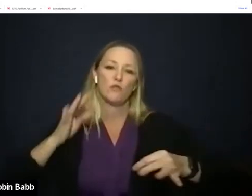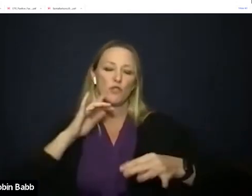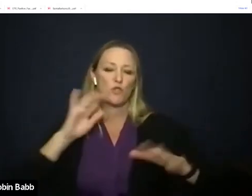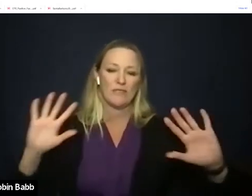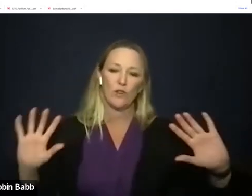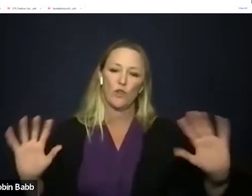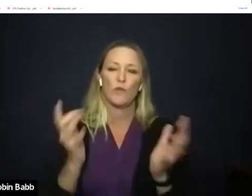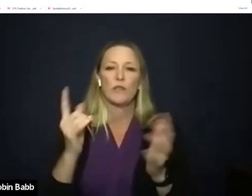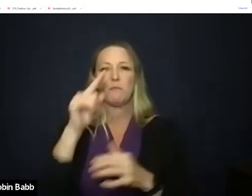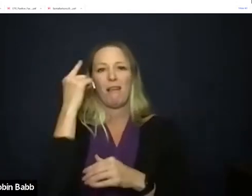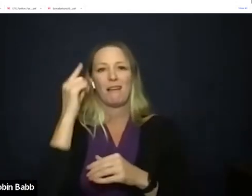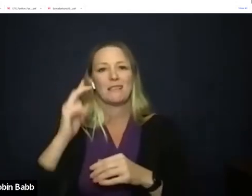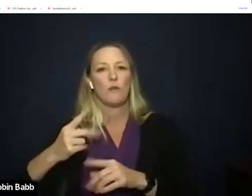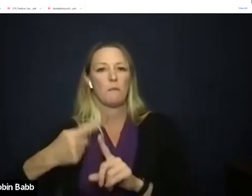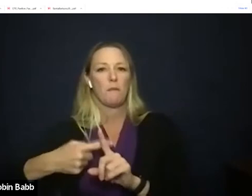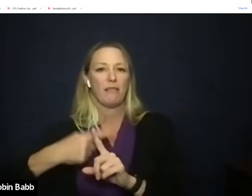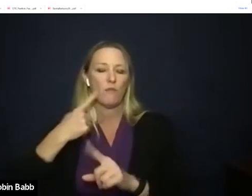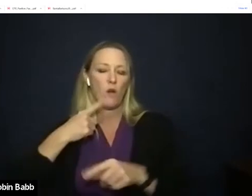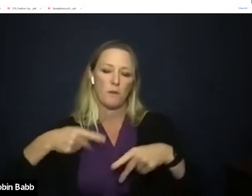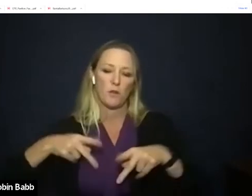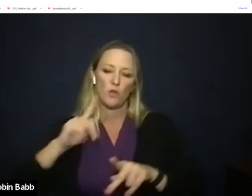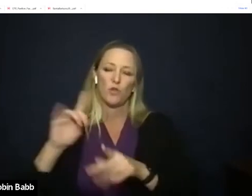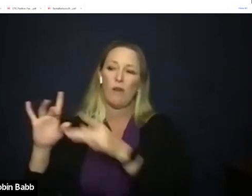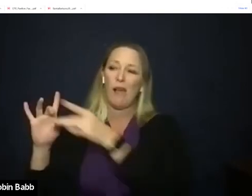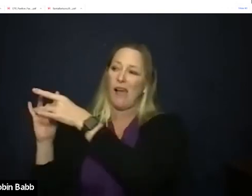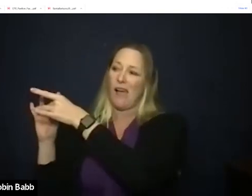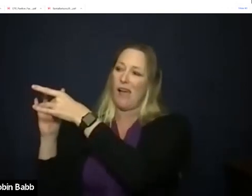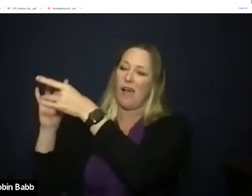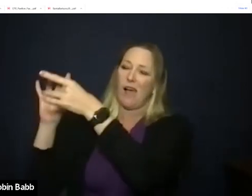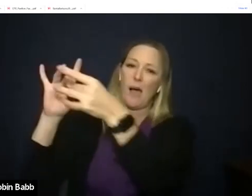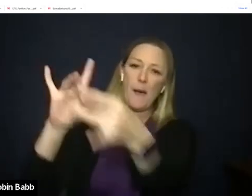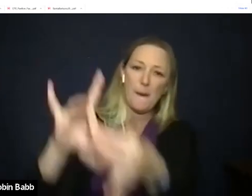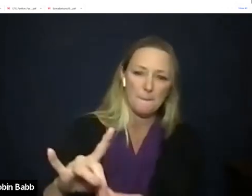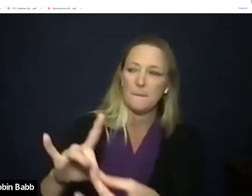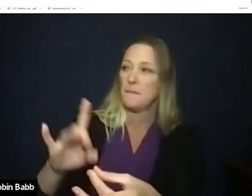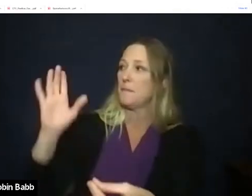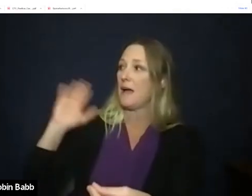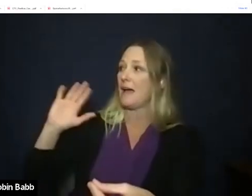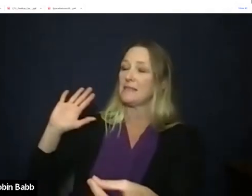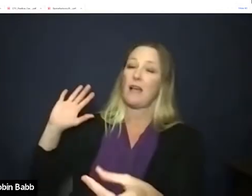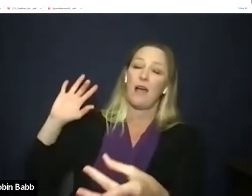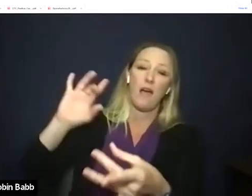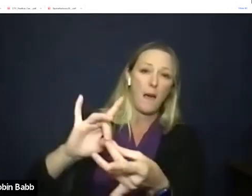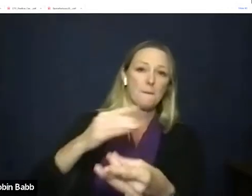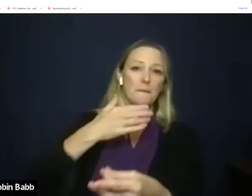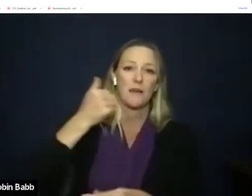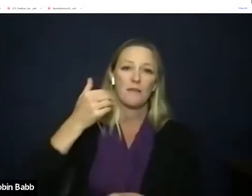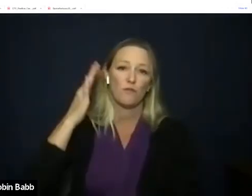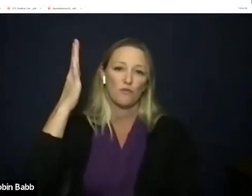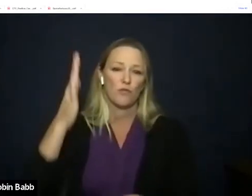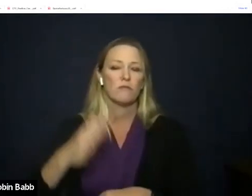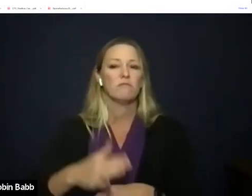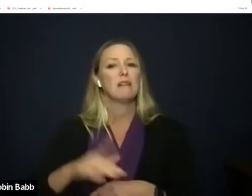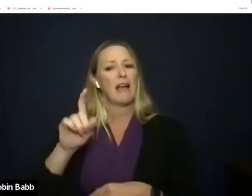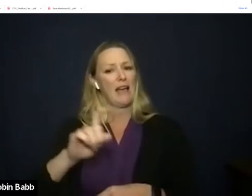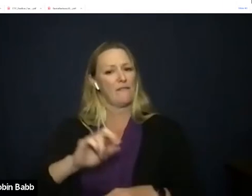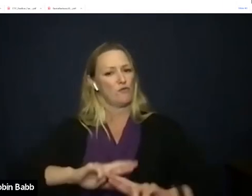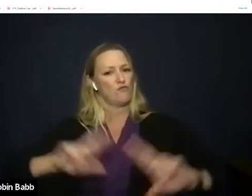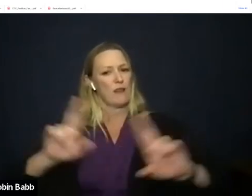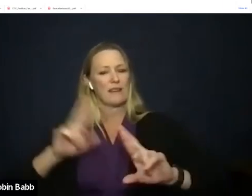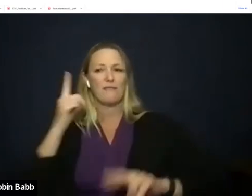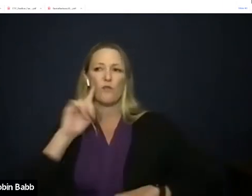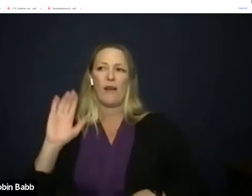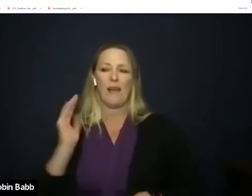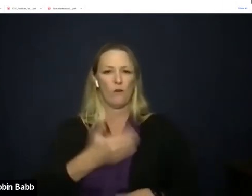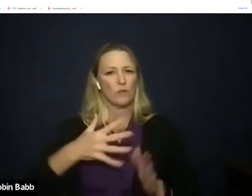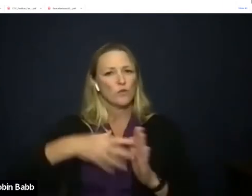month as an opportunity to bridge the past to a better and brighter future we must not only prepare each of our students for a world is yet to